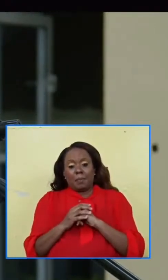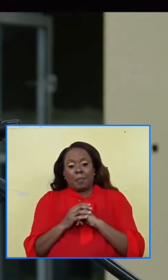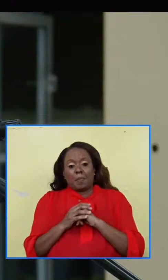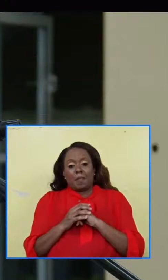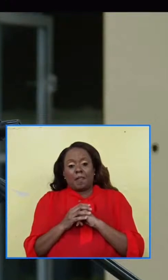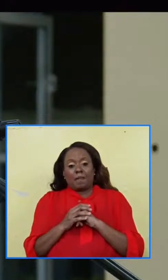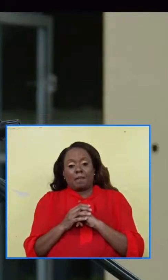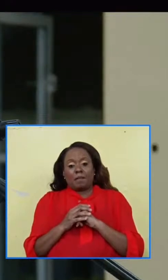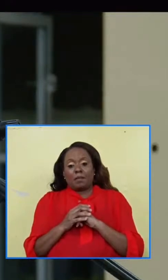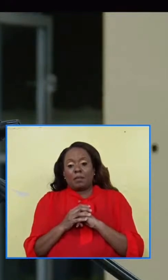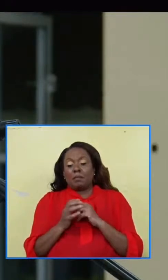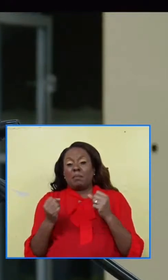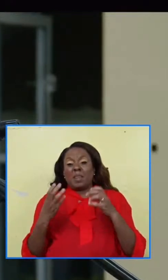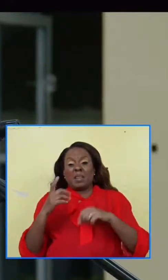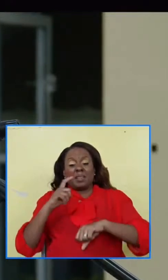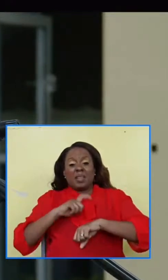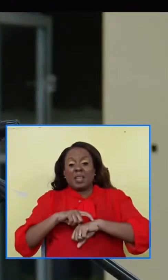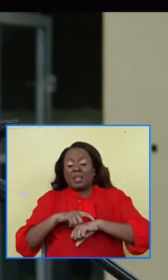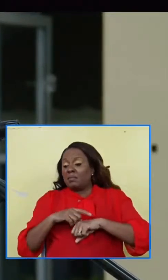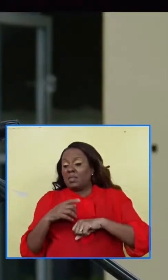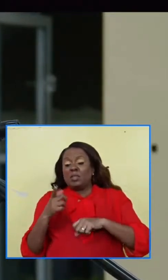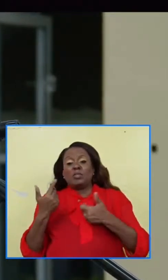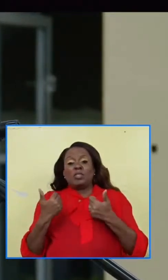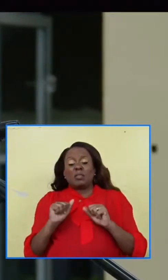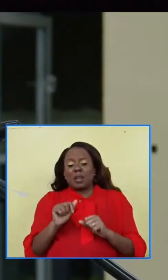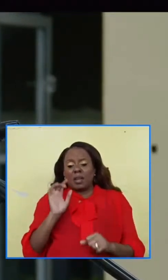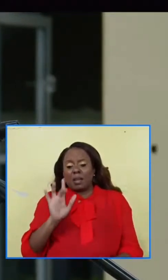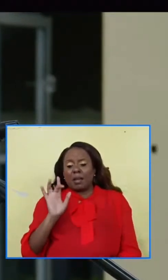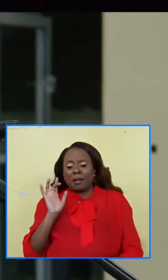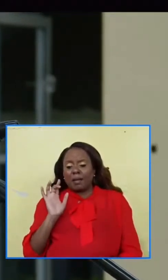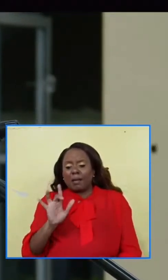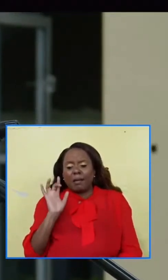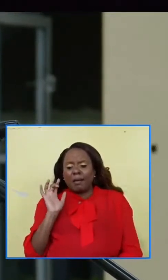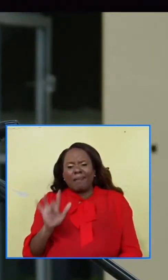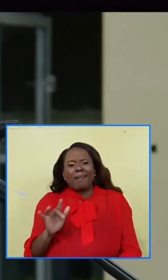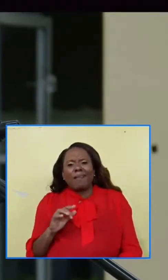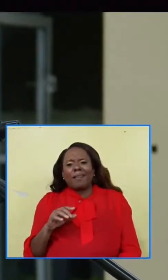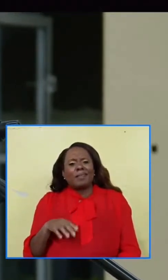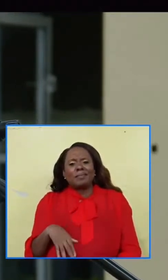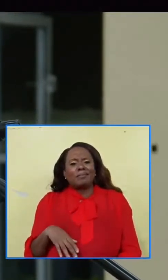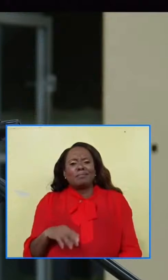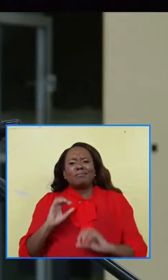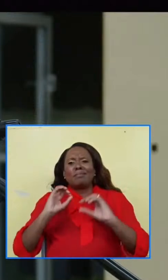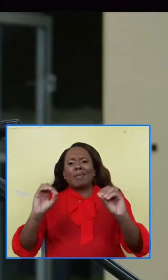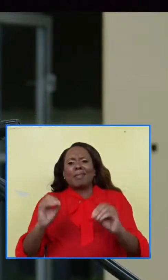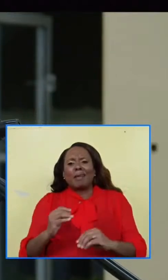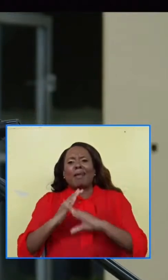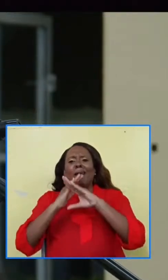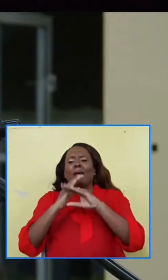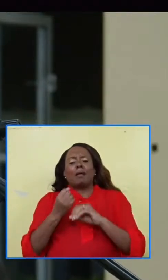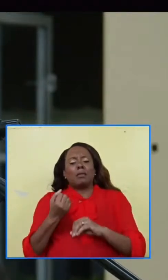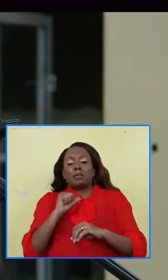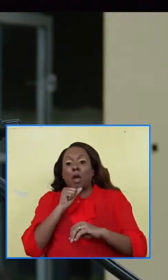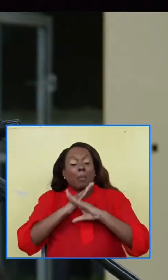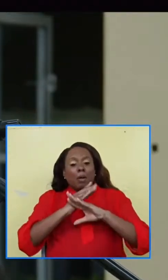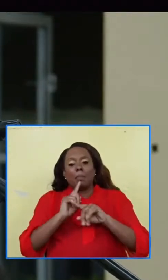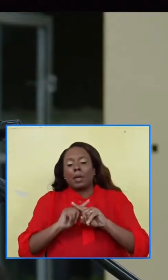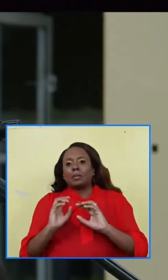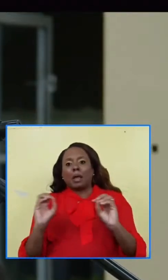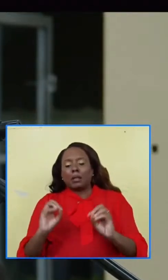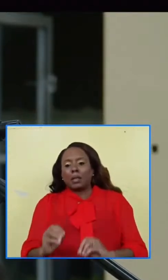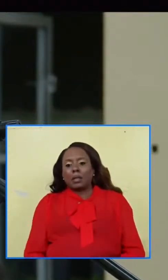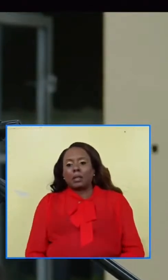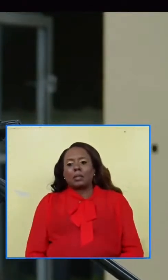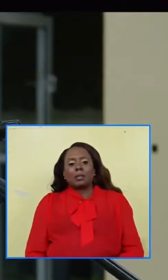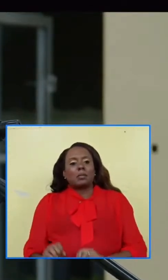of the time you can't get on online on the government businesses at all. But yet